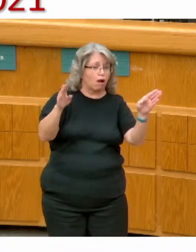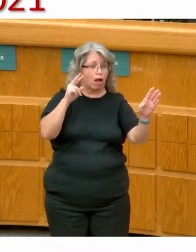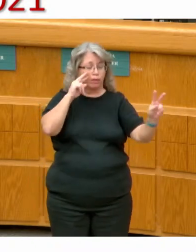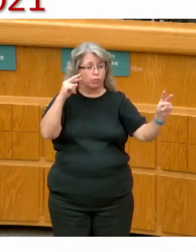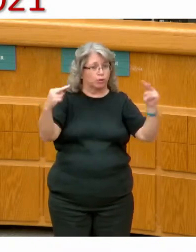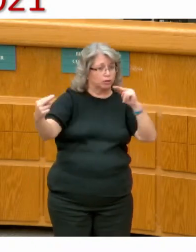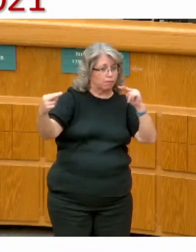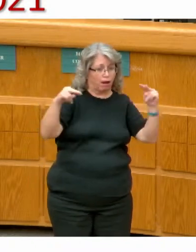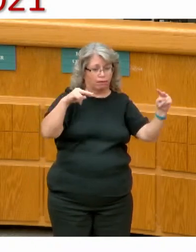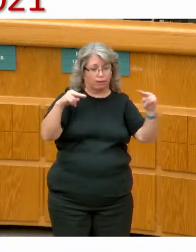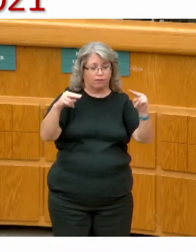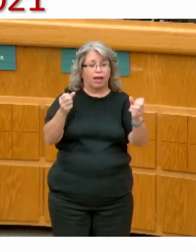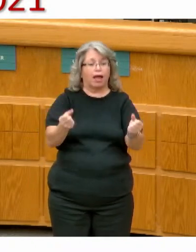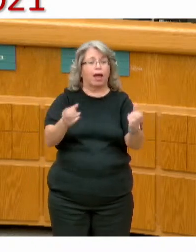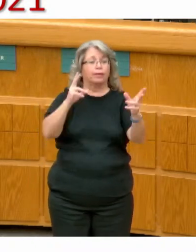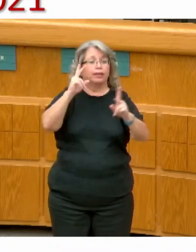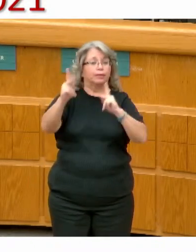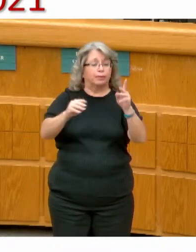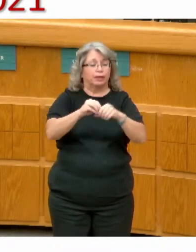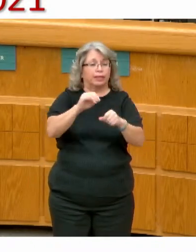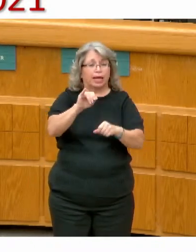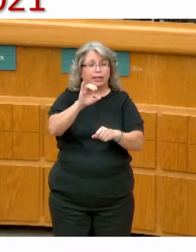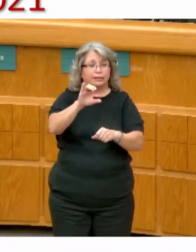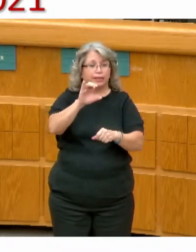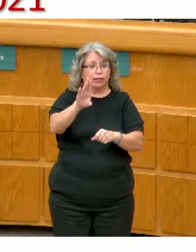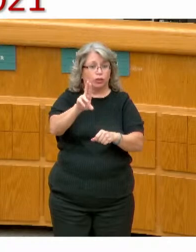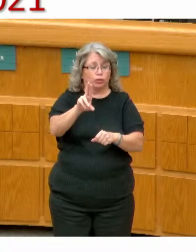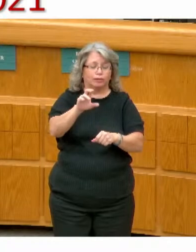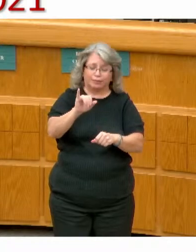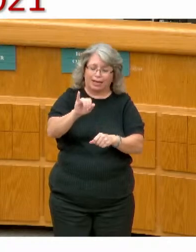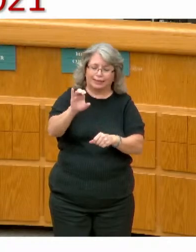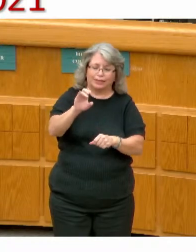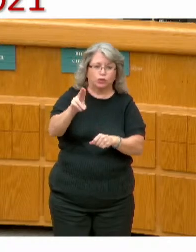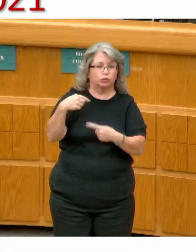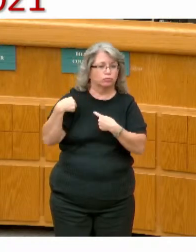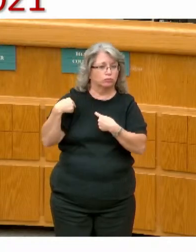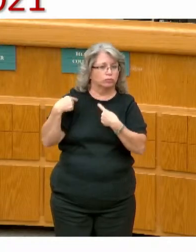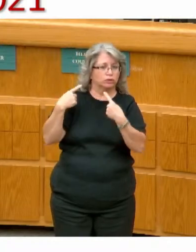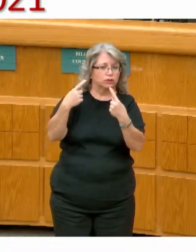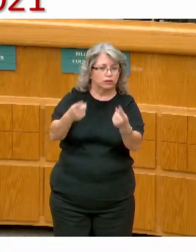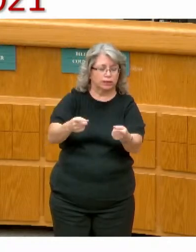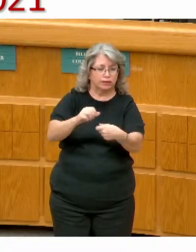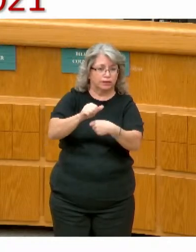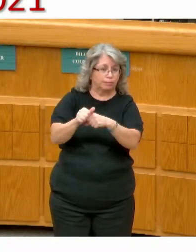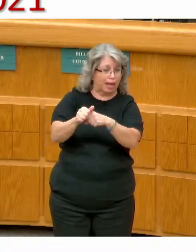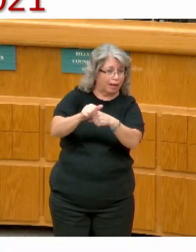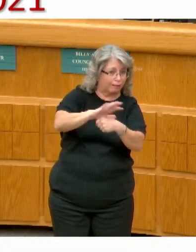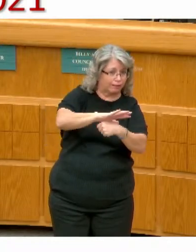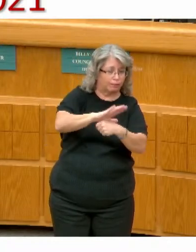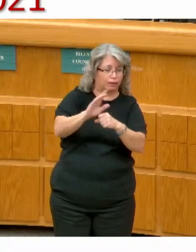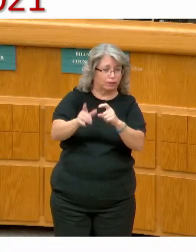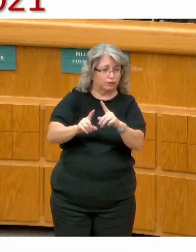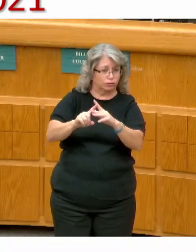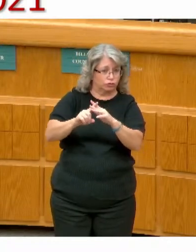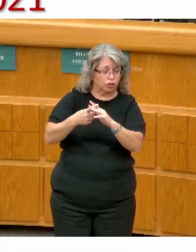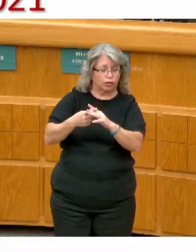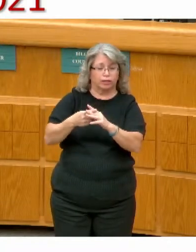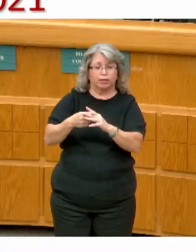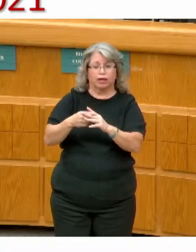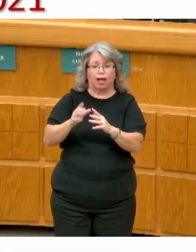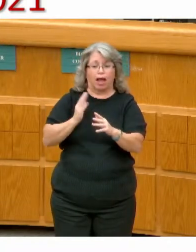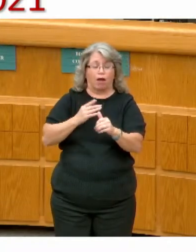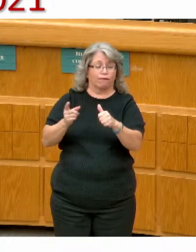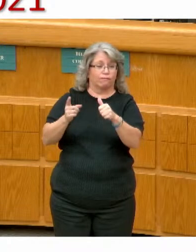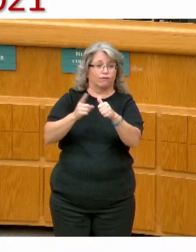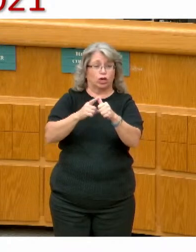over the majority of the pandemic, with all the way on the left being the peak, the first peak we really had in the summer of 2020.